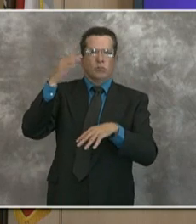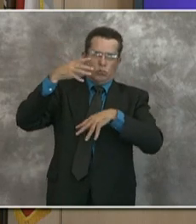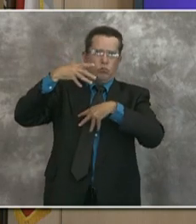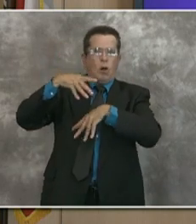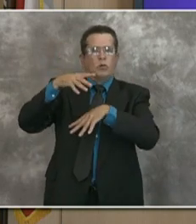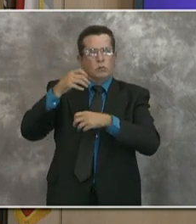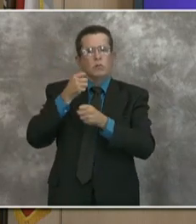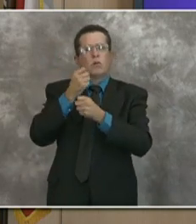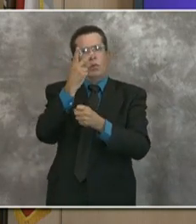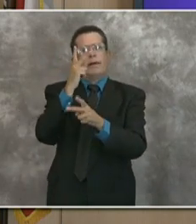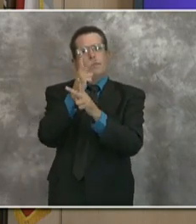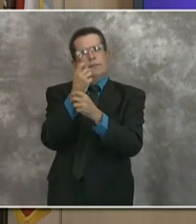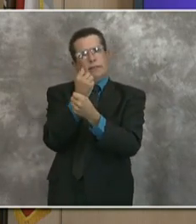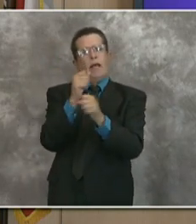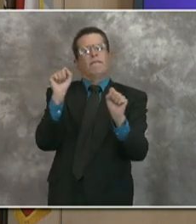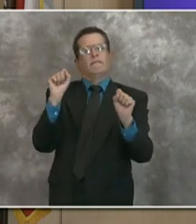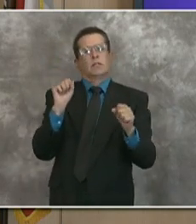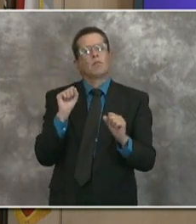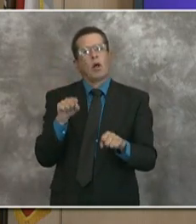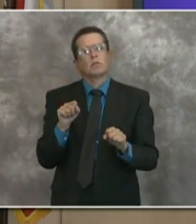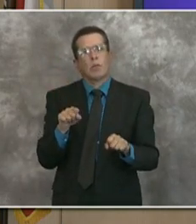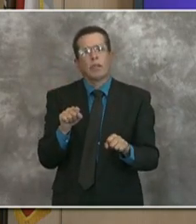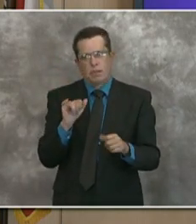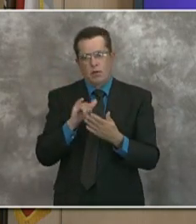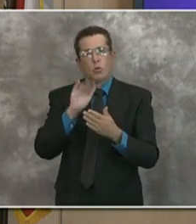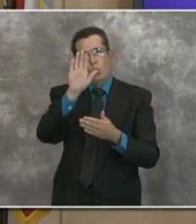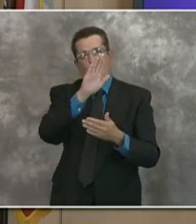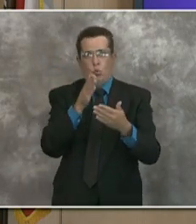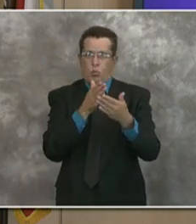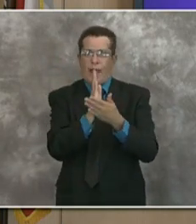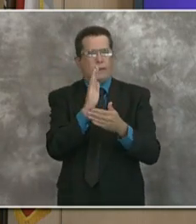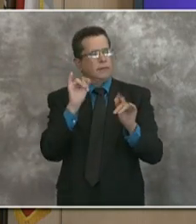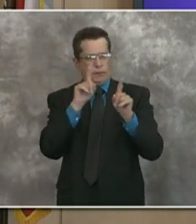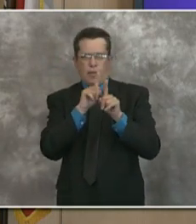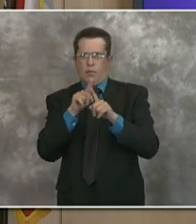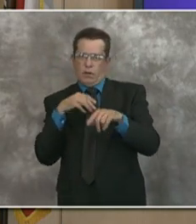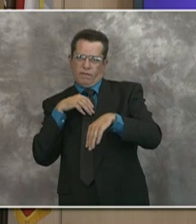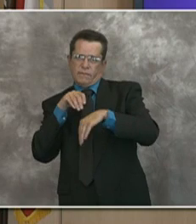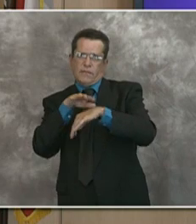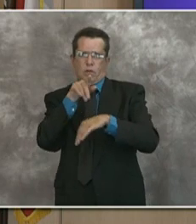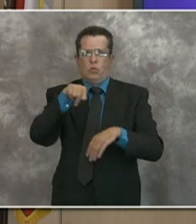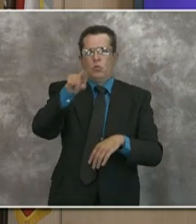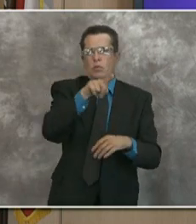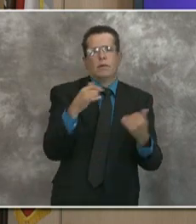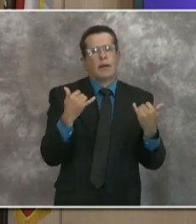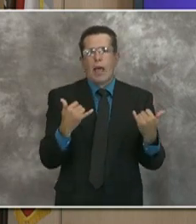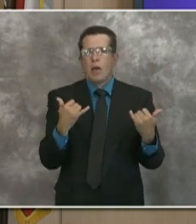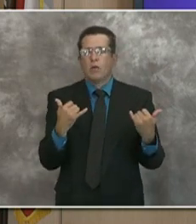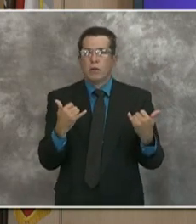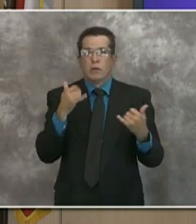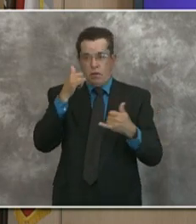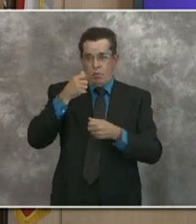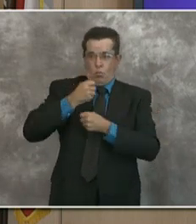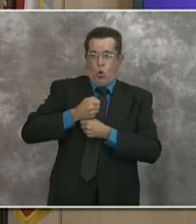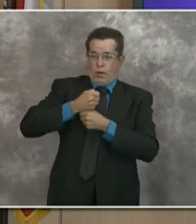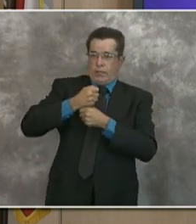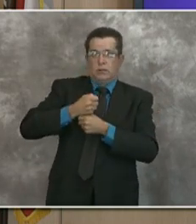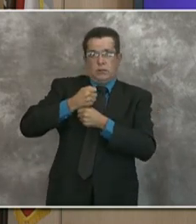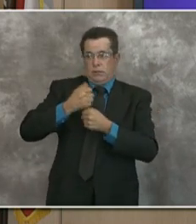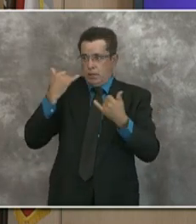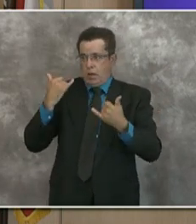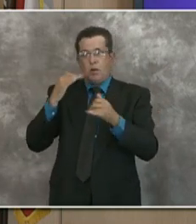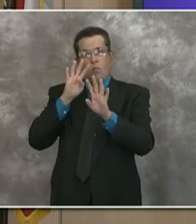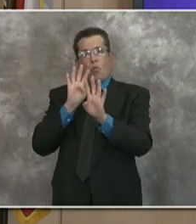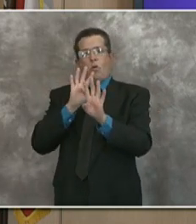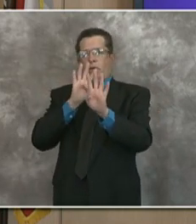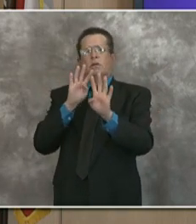as possible. That is the same advice that I would give now. And so while the current protest, I fully